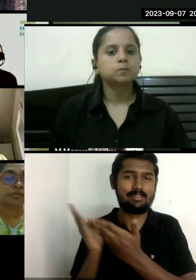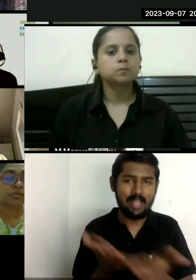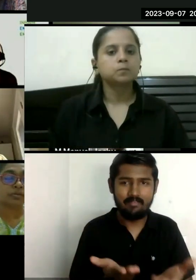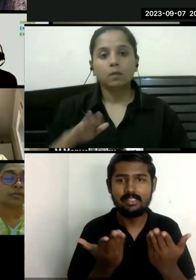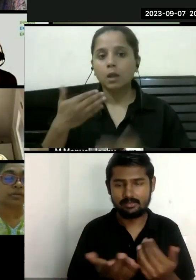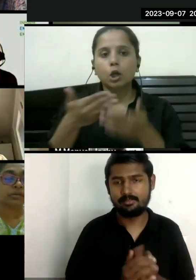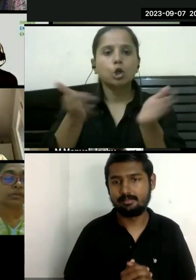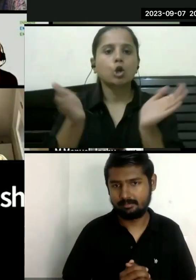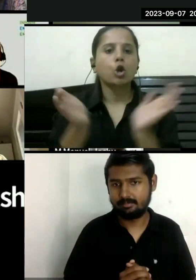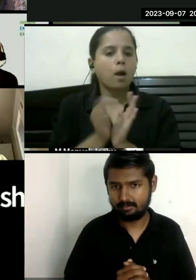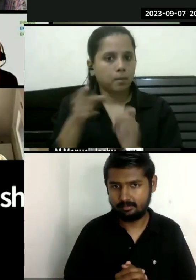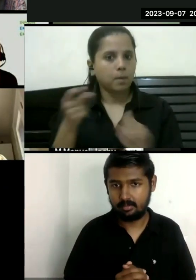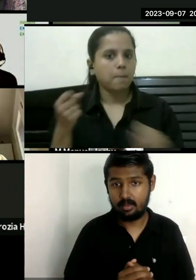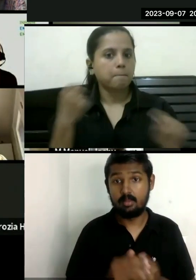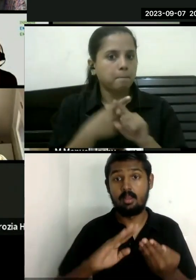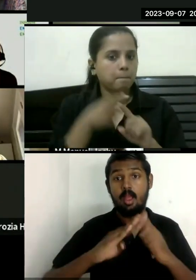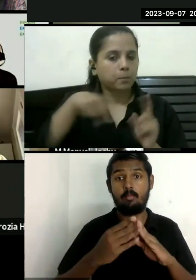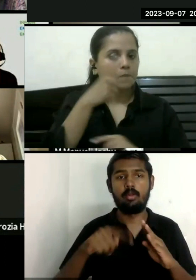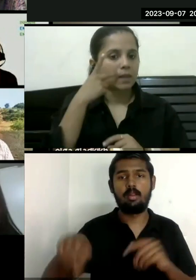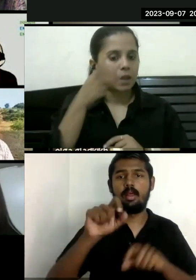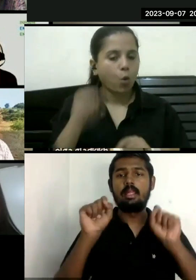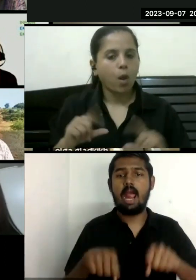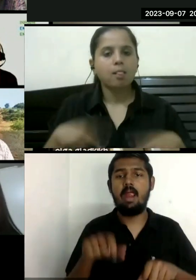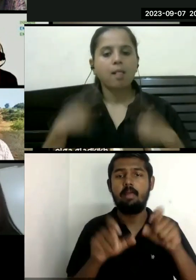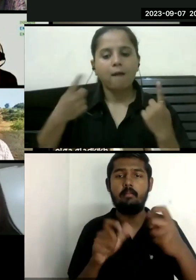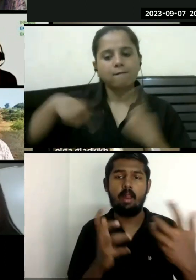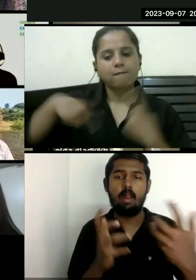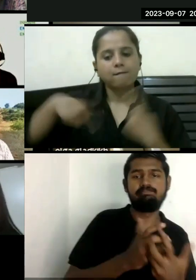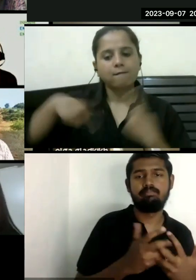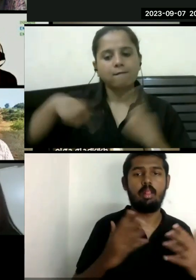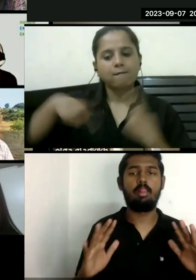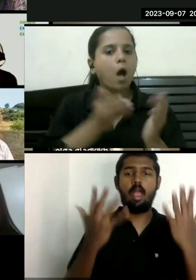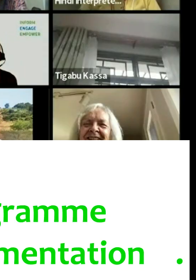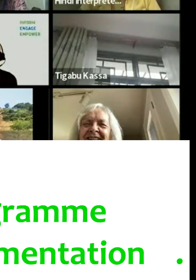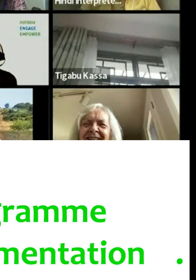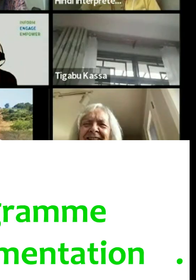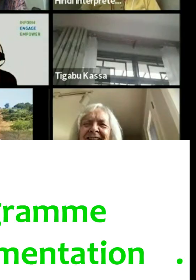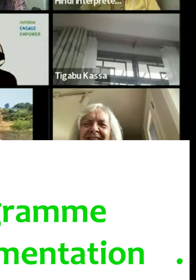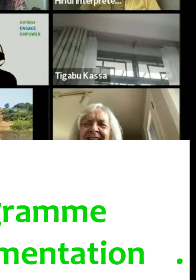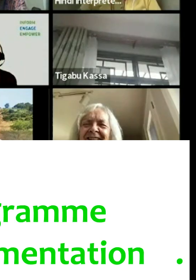life cycle approach, and participation of persons with disabilities across domains.